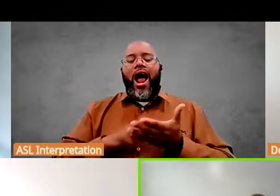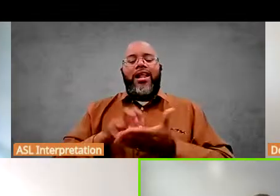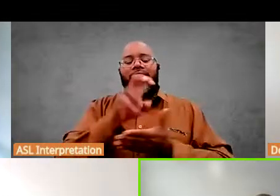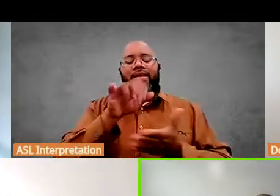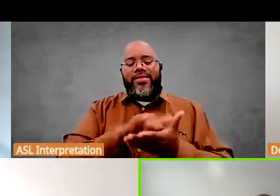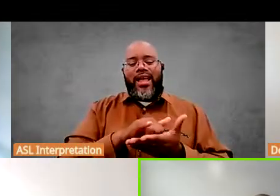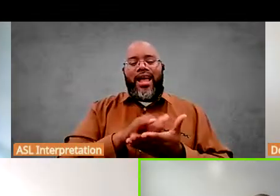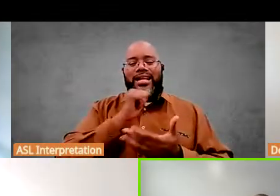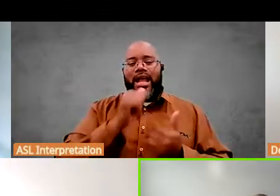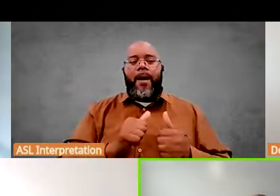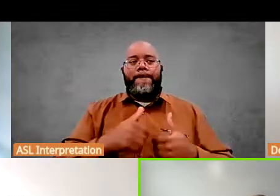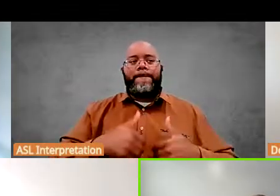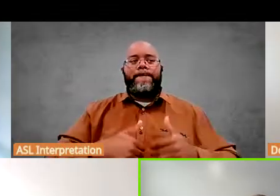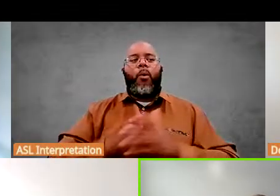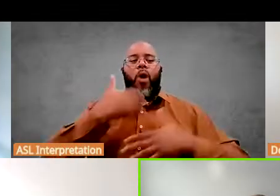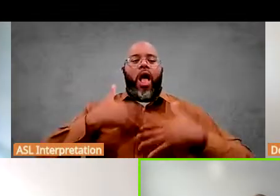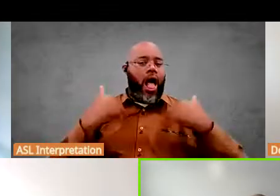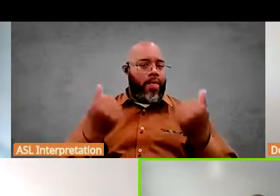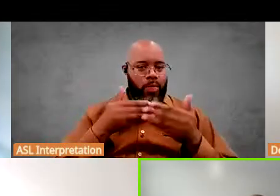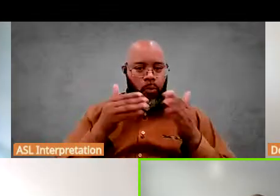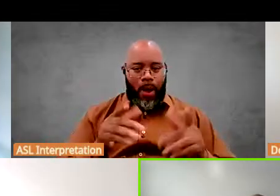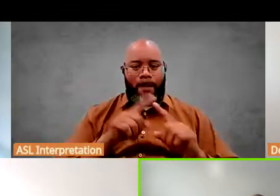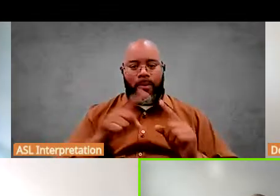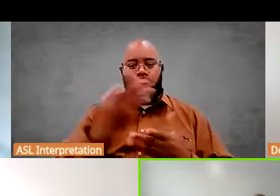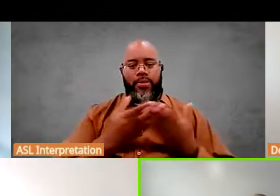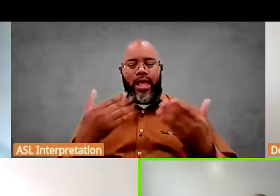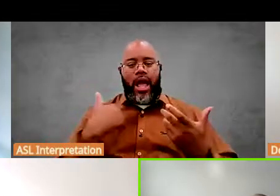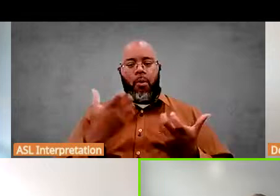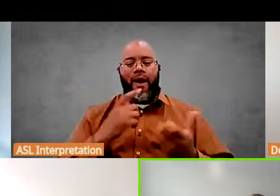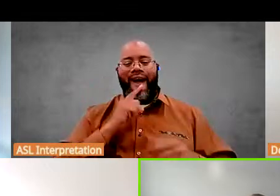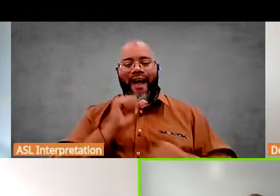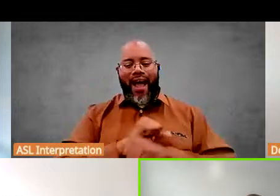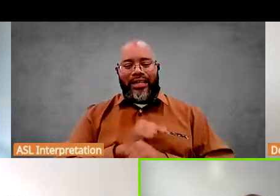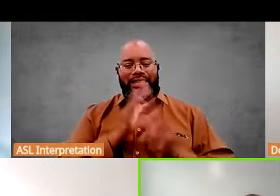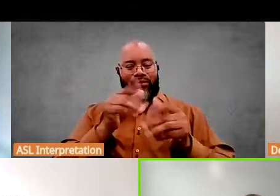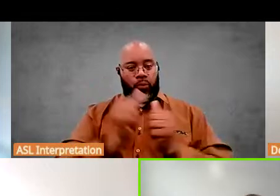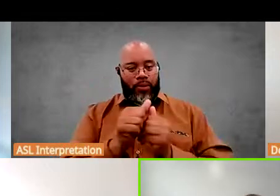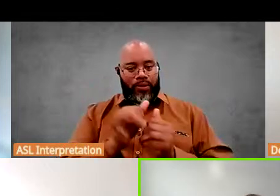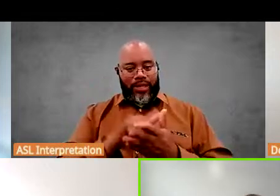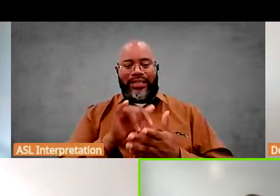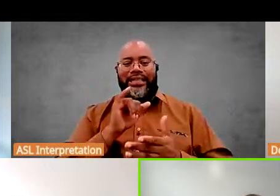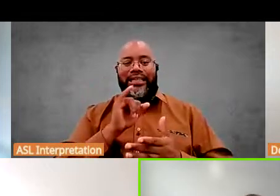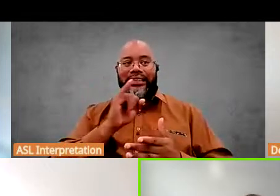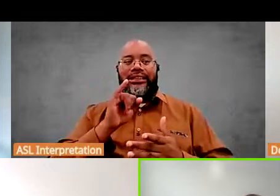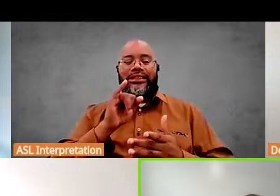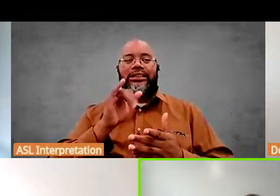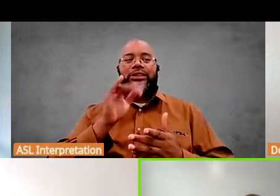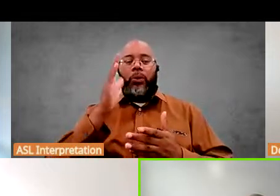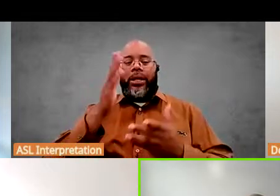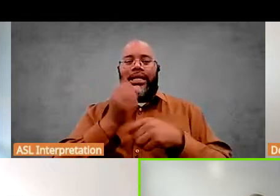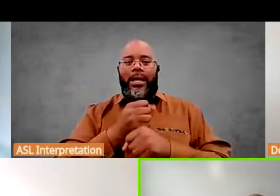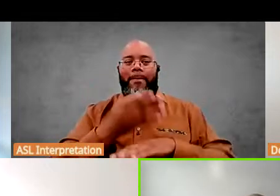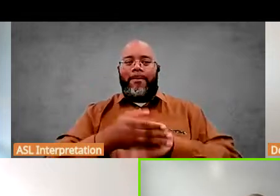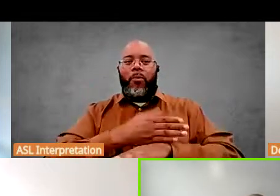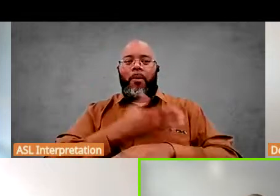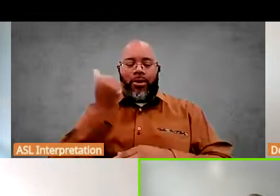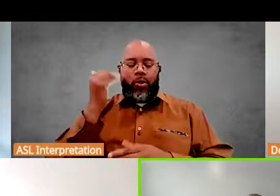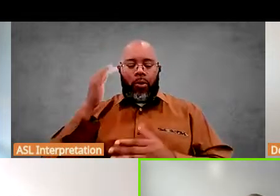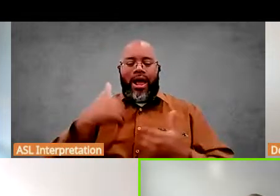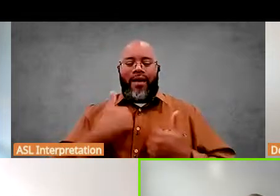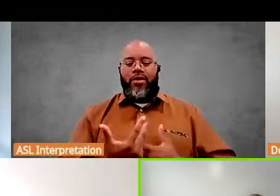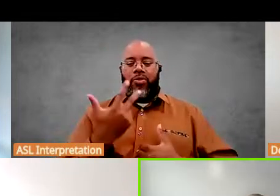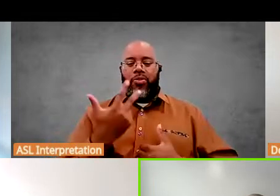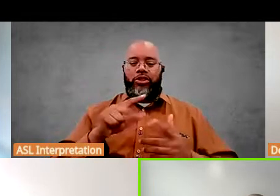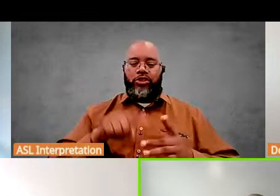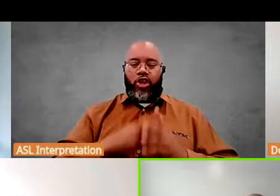the most healthiest way. But one thing I want to actually leave you guys with is it gets better, right? So now I have like 3 startups under